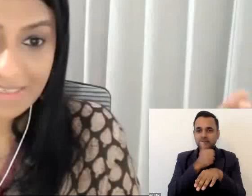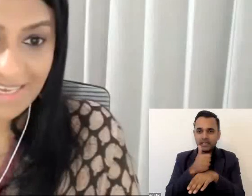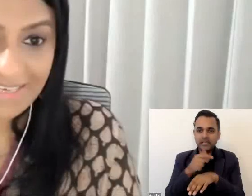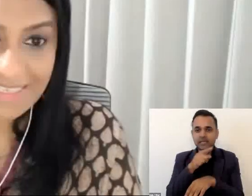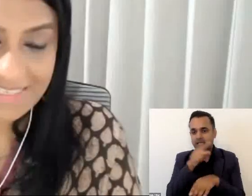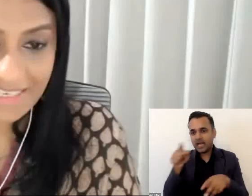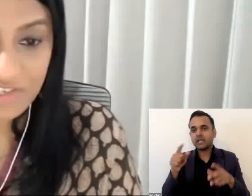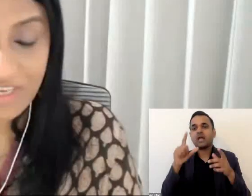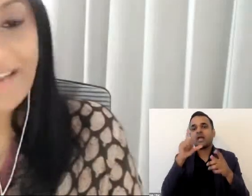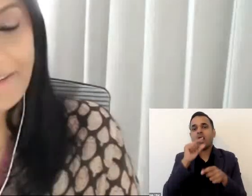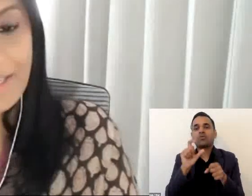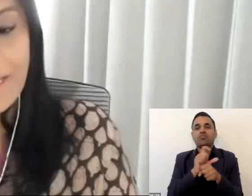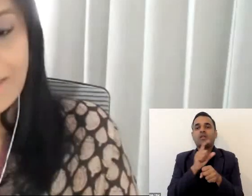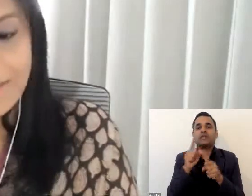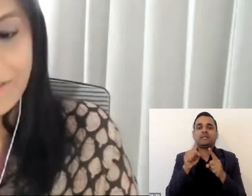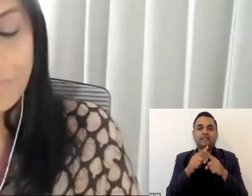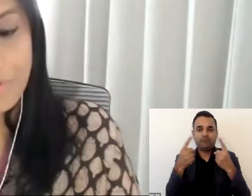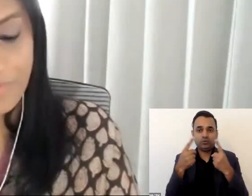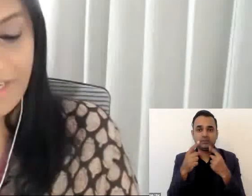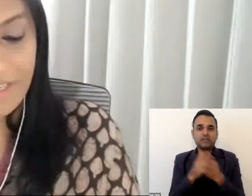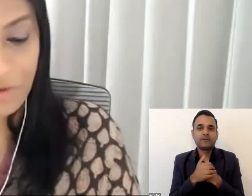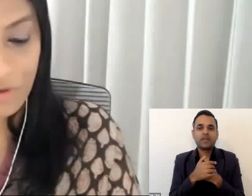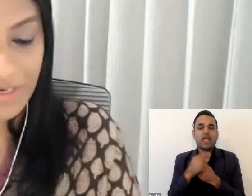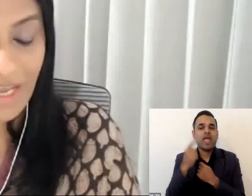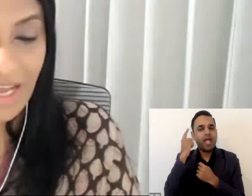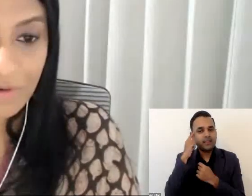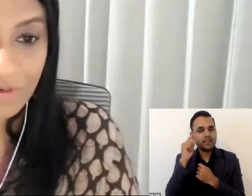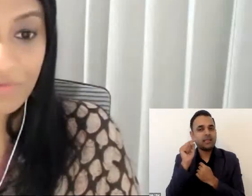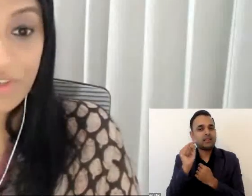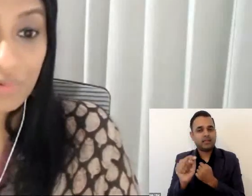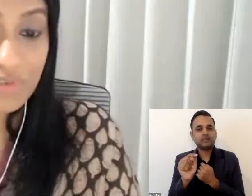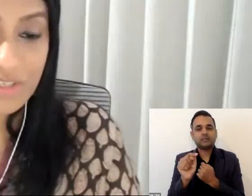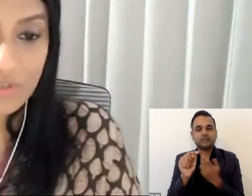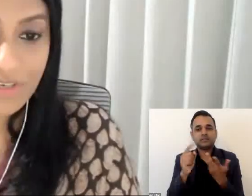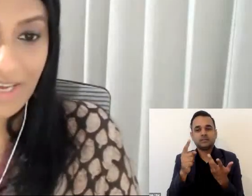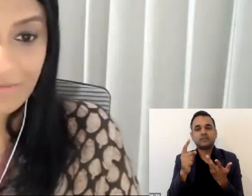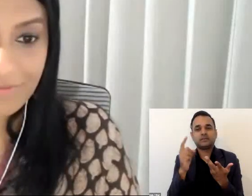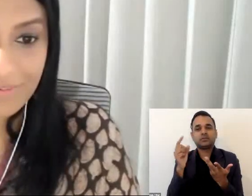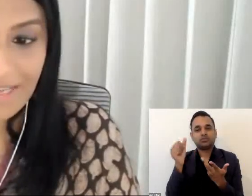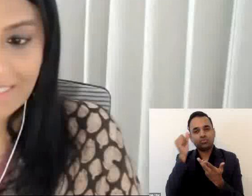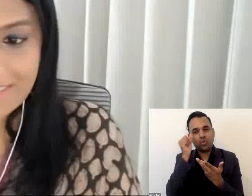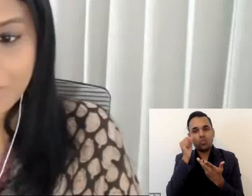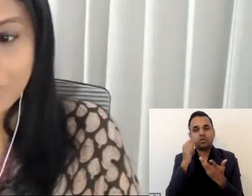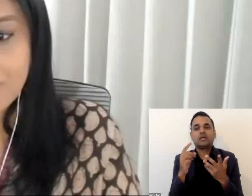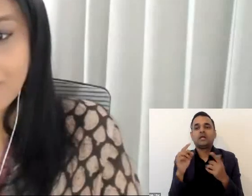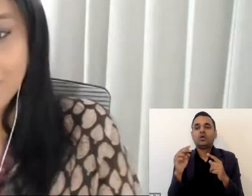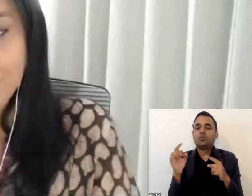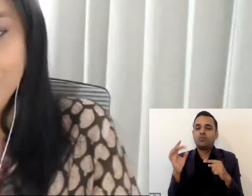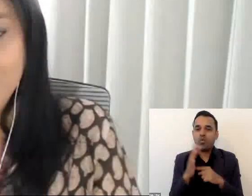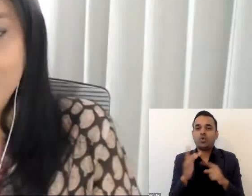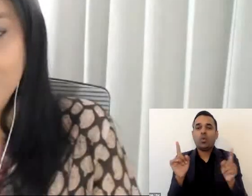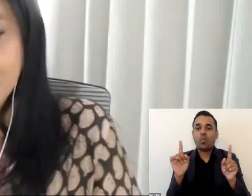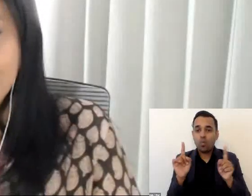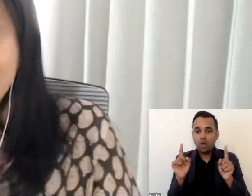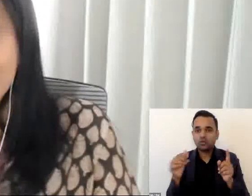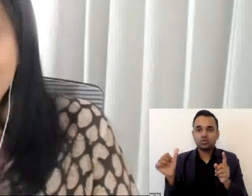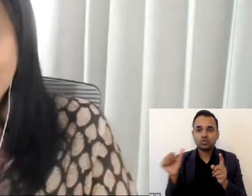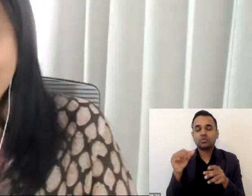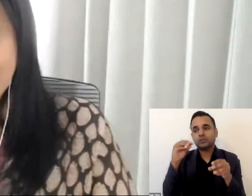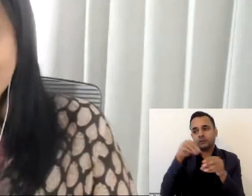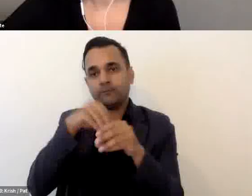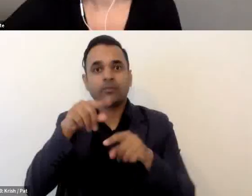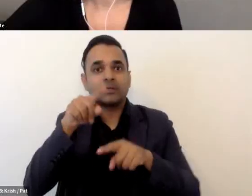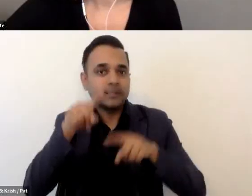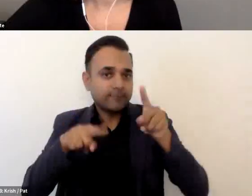both in the development and the designing stage, and therefore reflecting on how different users could have access to these technologies.